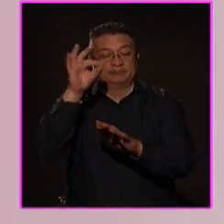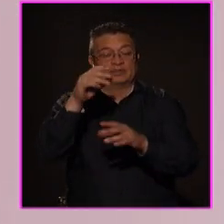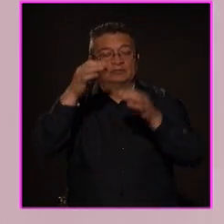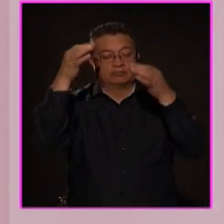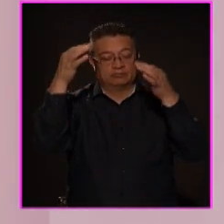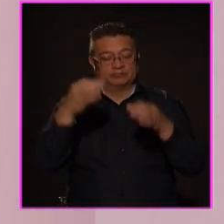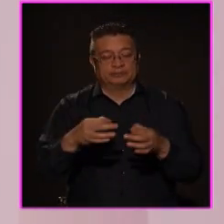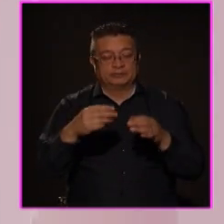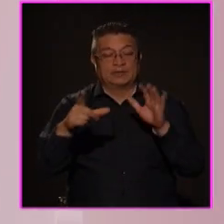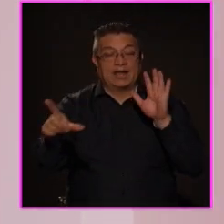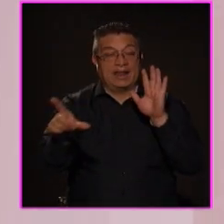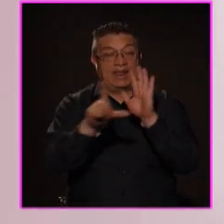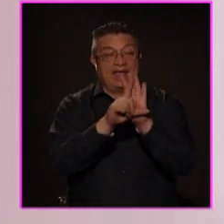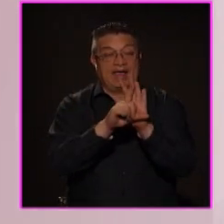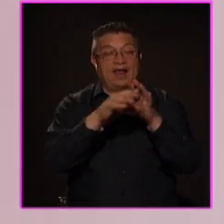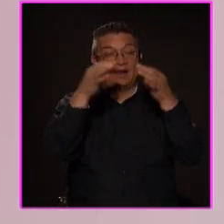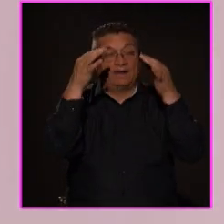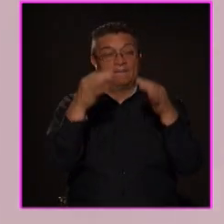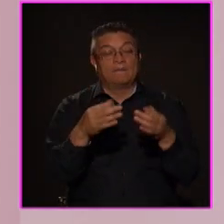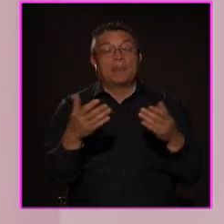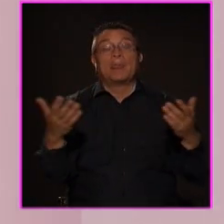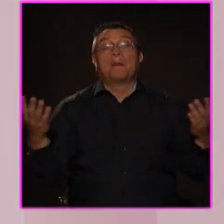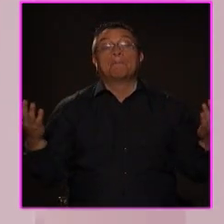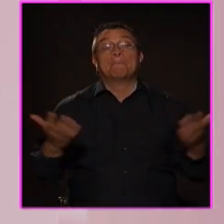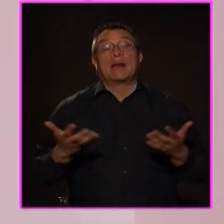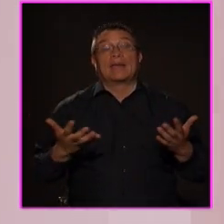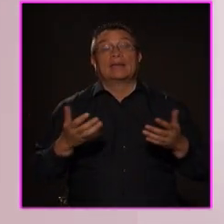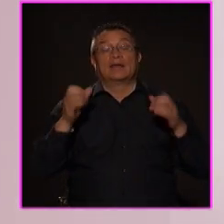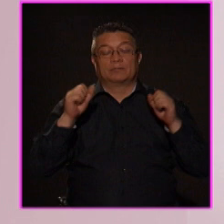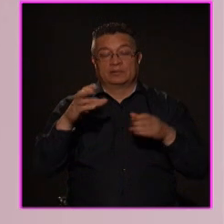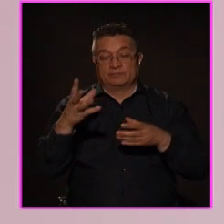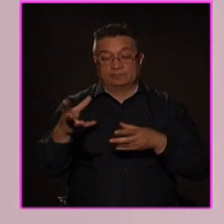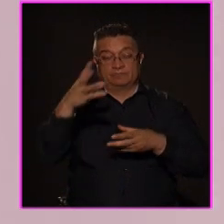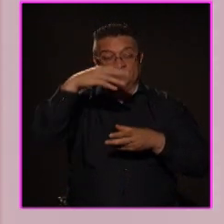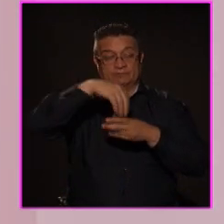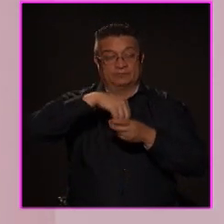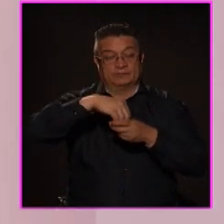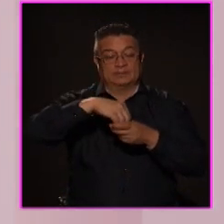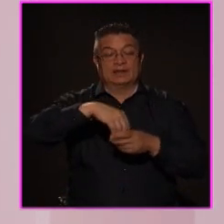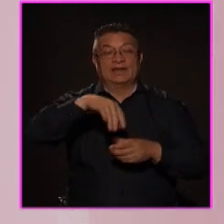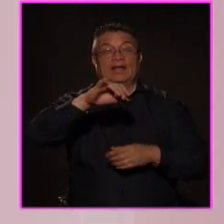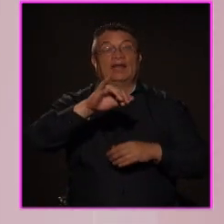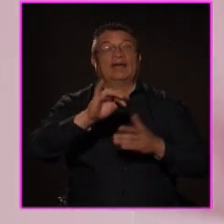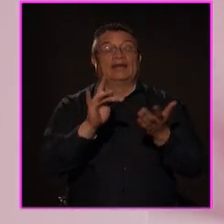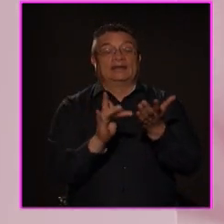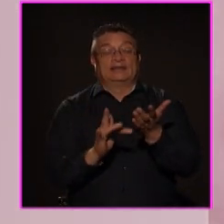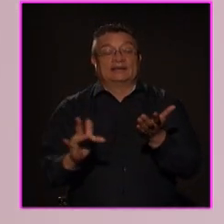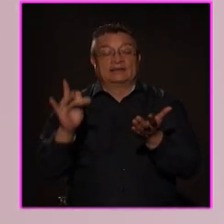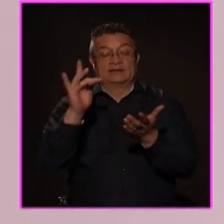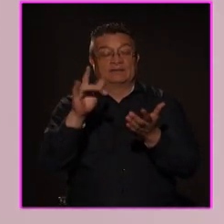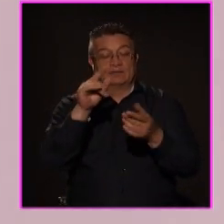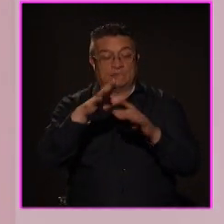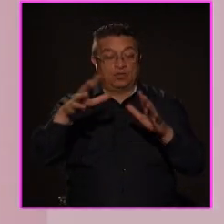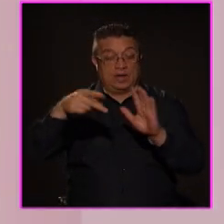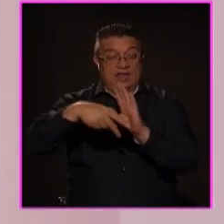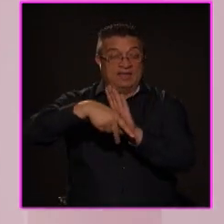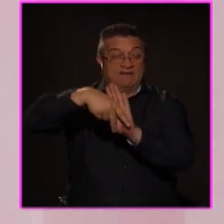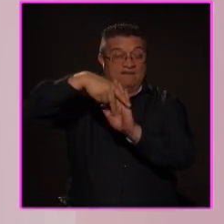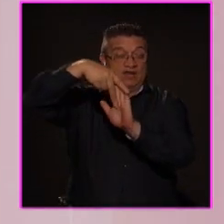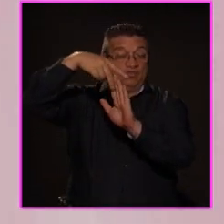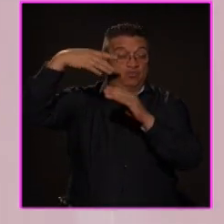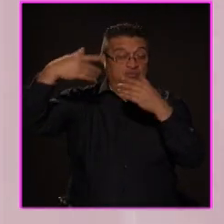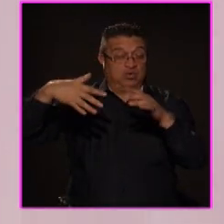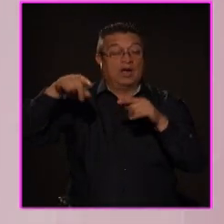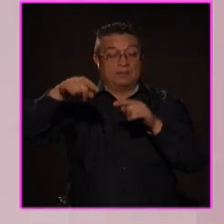AI in these high-stakes situations. But I want to point out that AI can be beneficial also. It